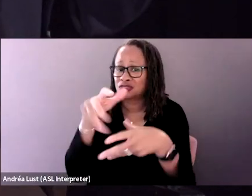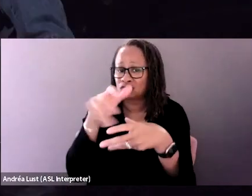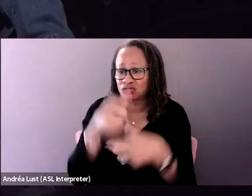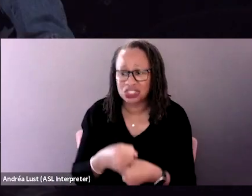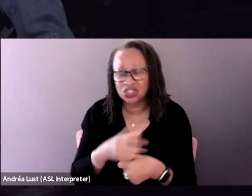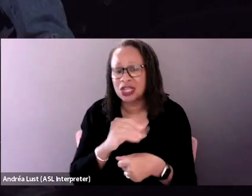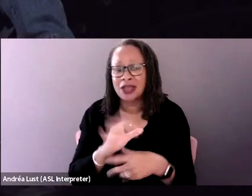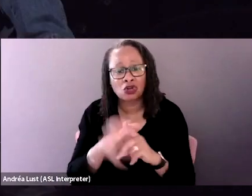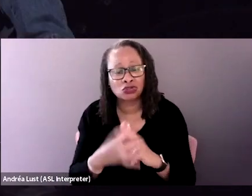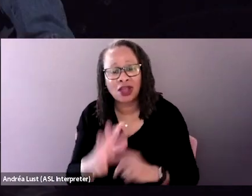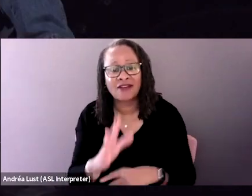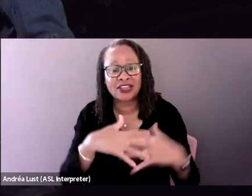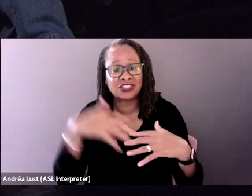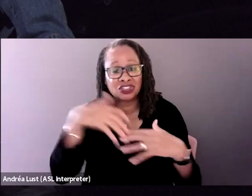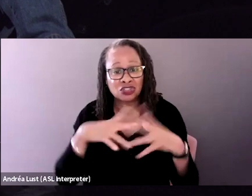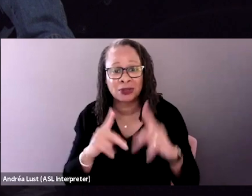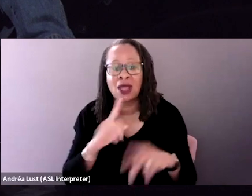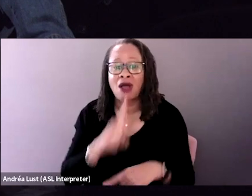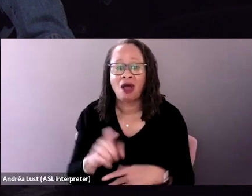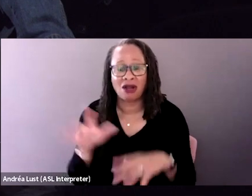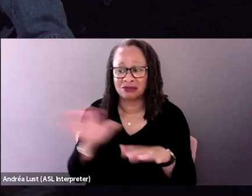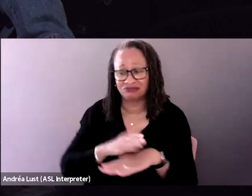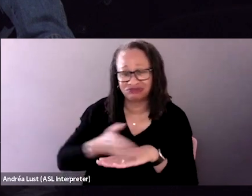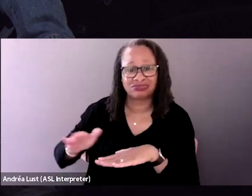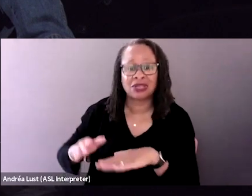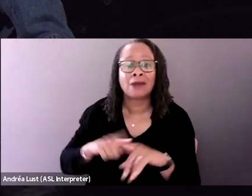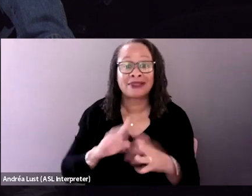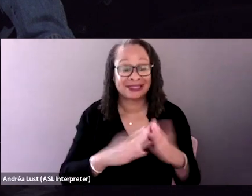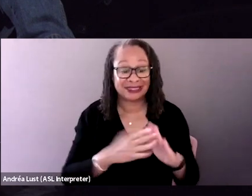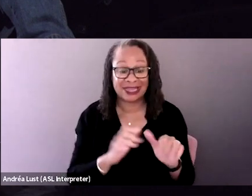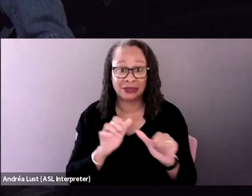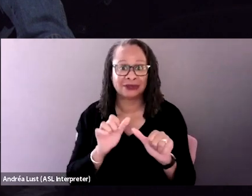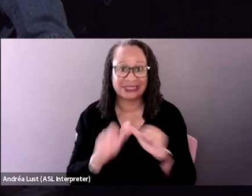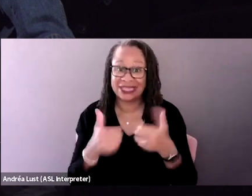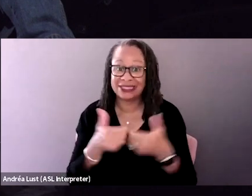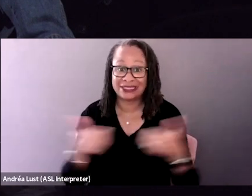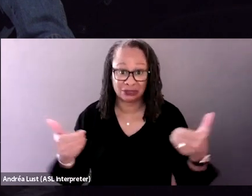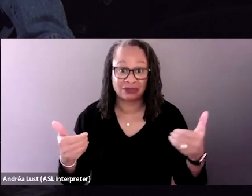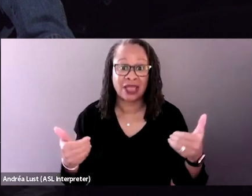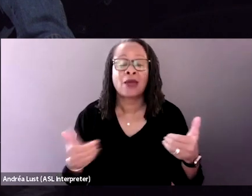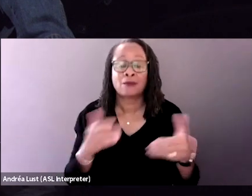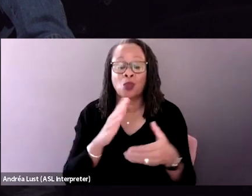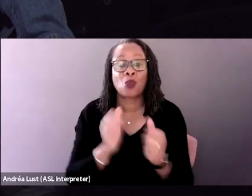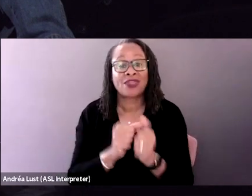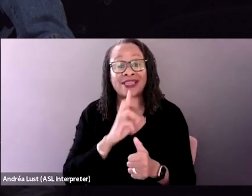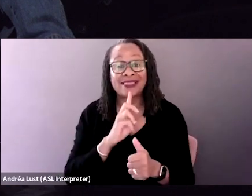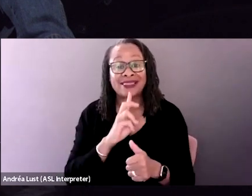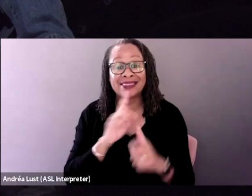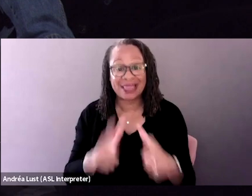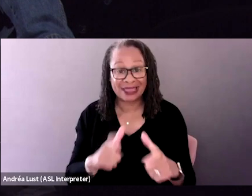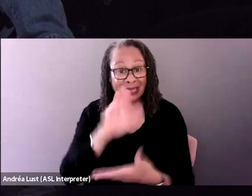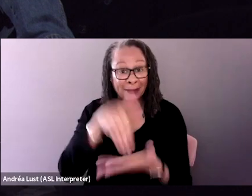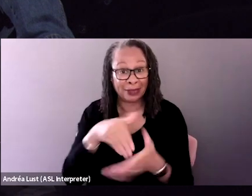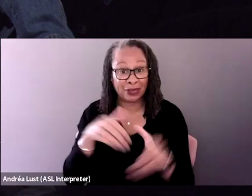of the indigenous peoples are being revived. But the town remains segregated across this lake. And so when you're looking across it and